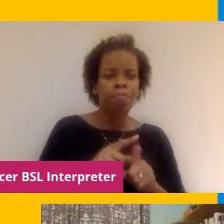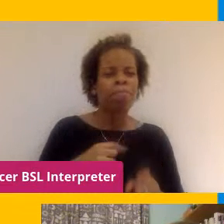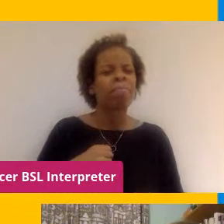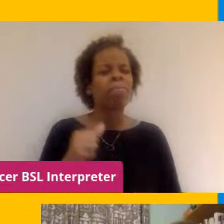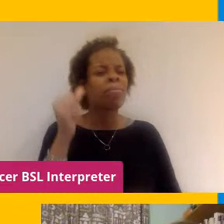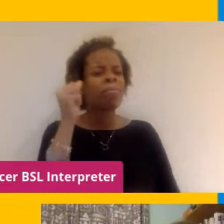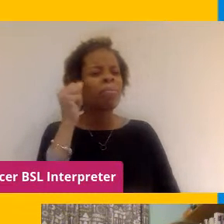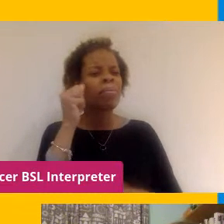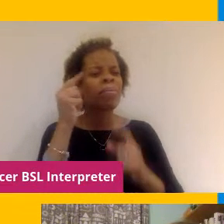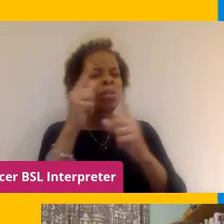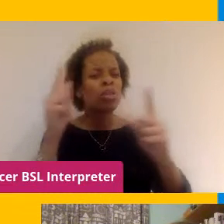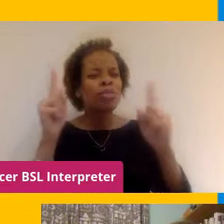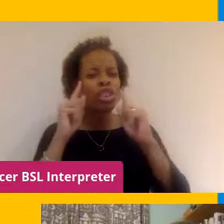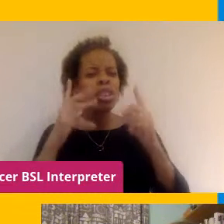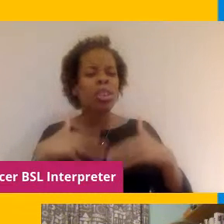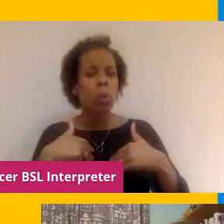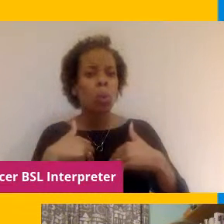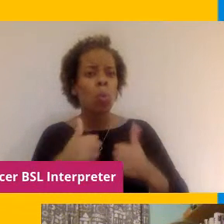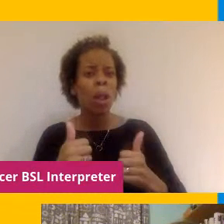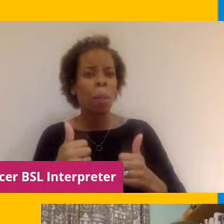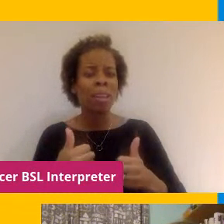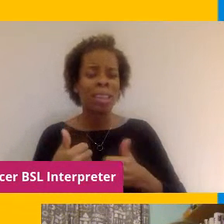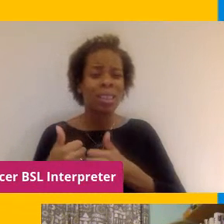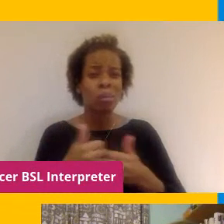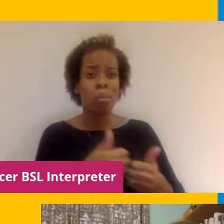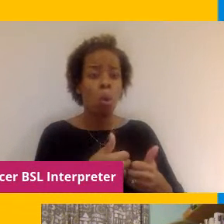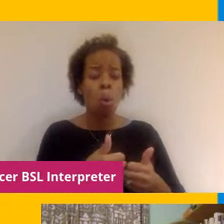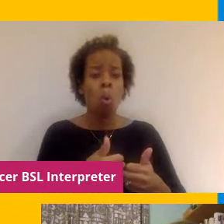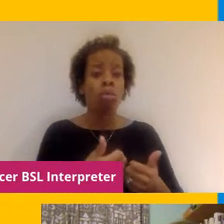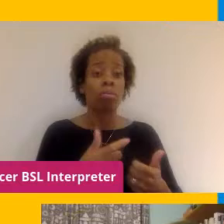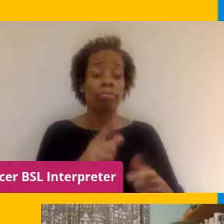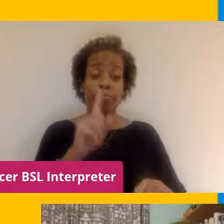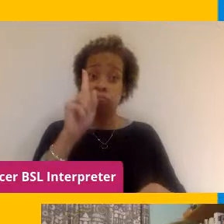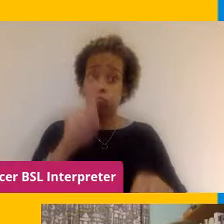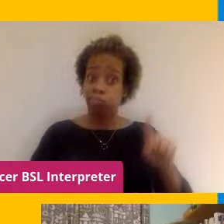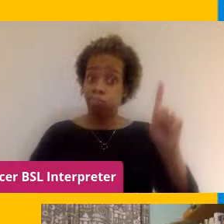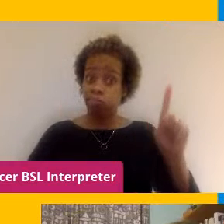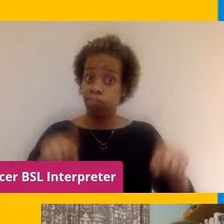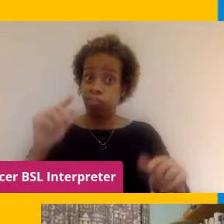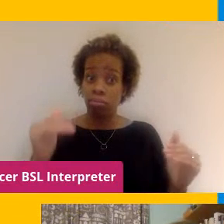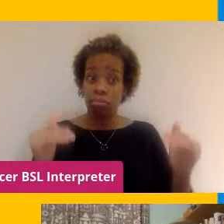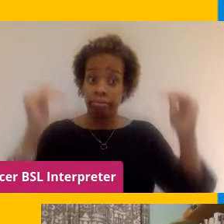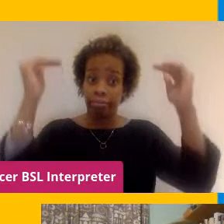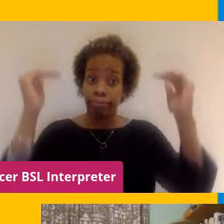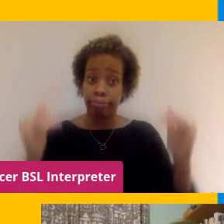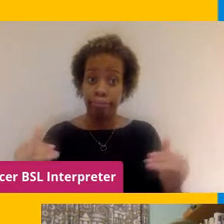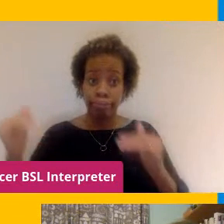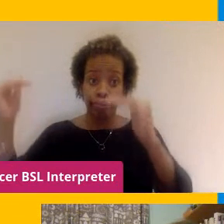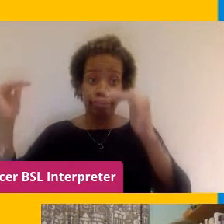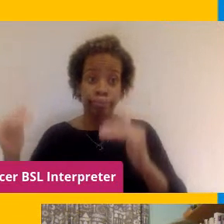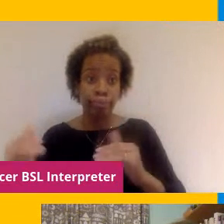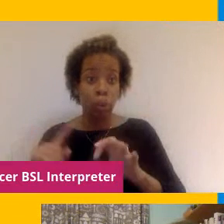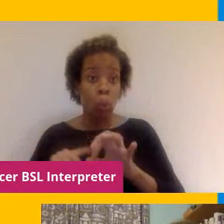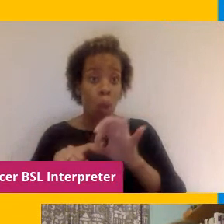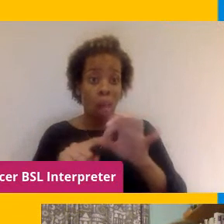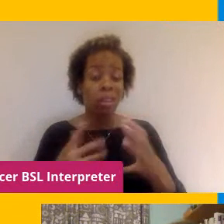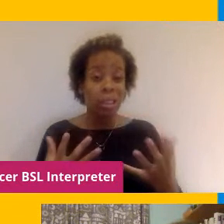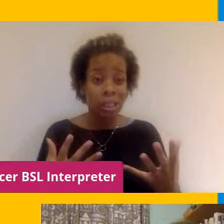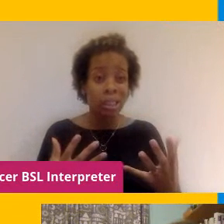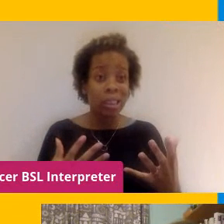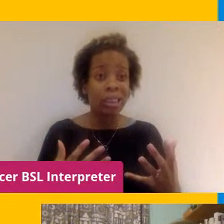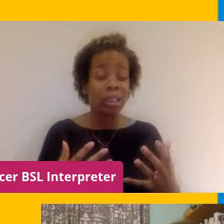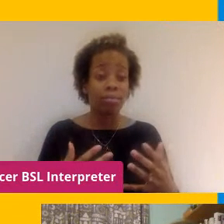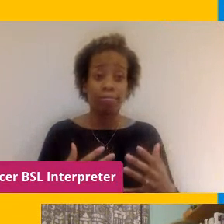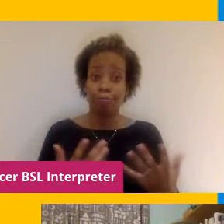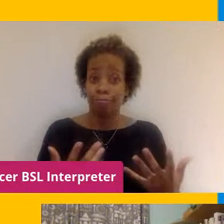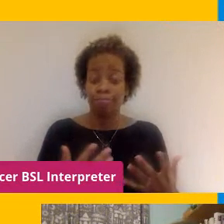support varies wildly between institutions, again, in the same way for staff as it does for students.